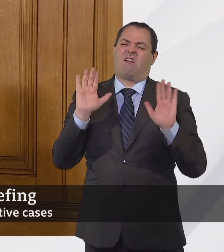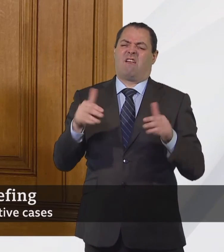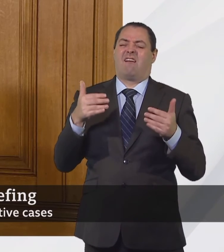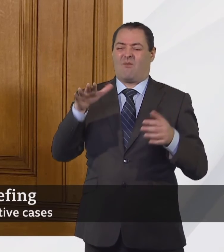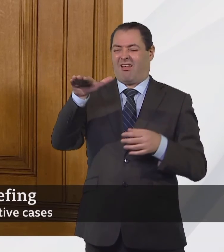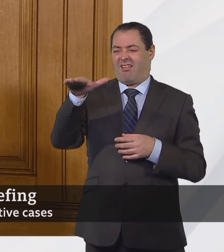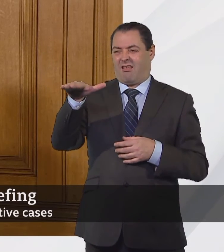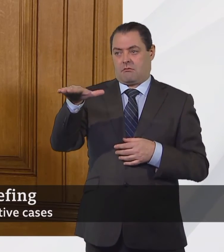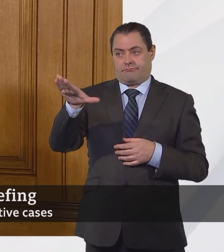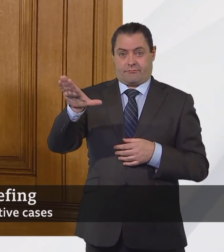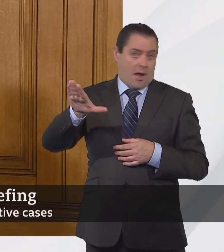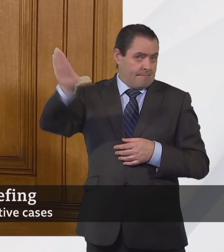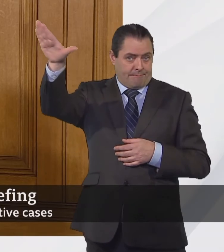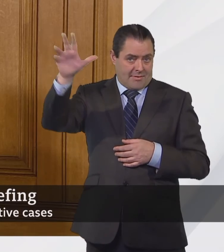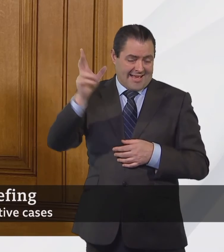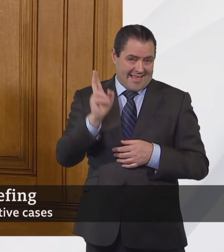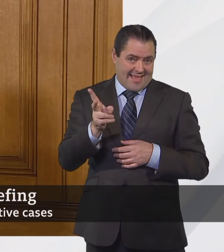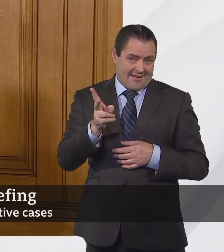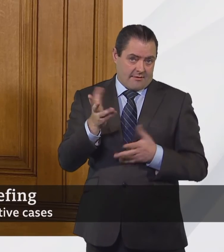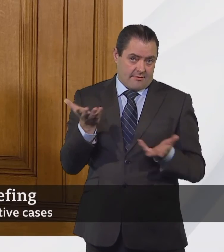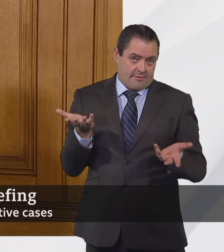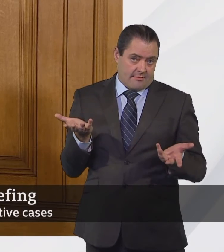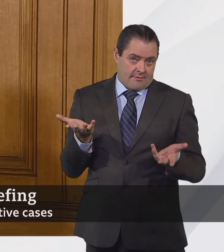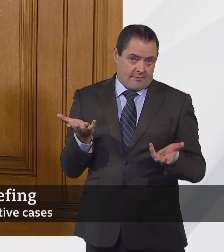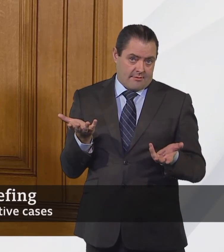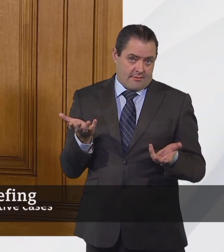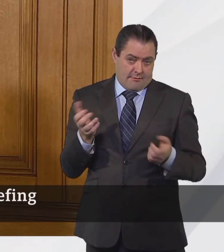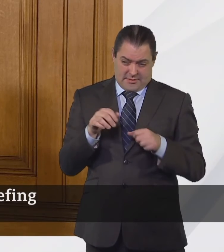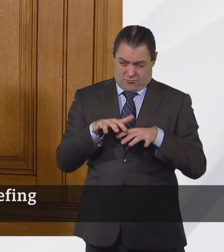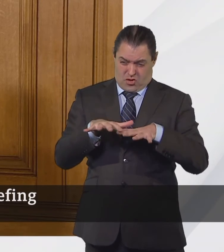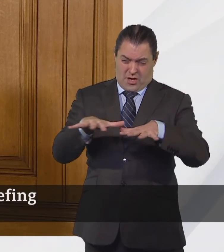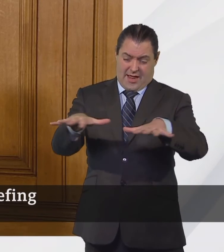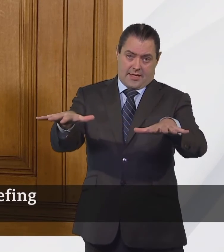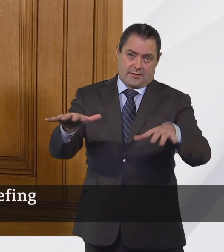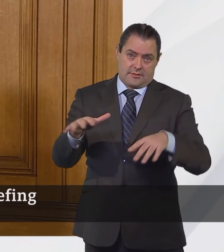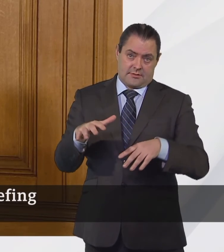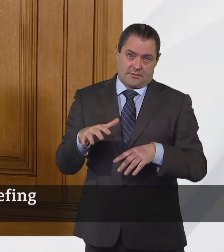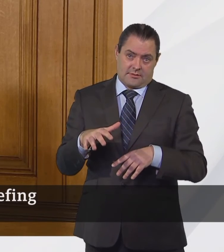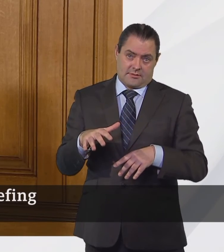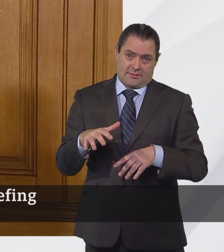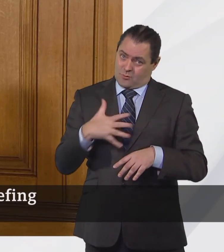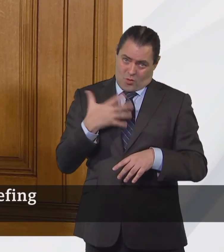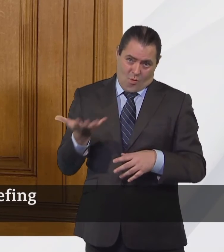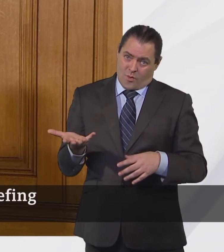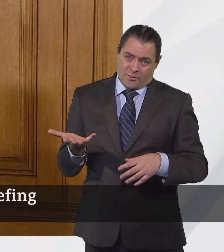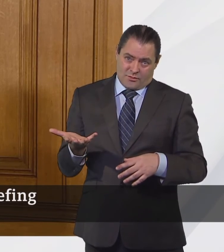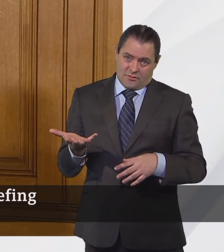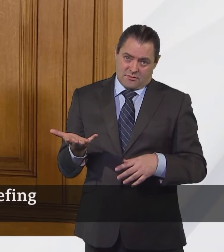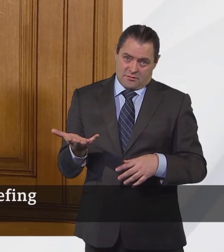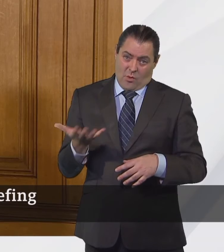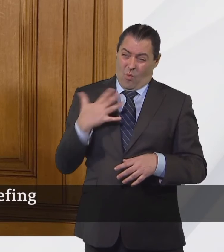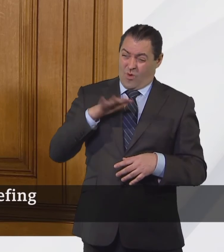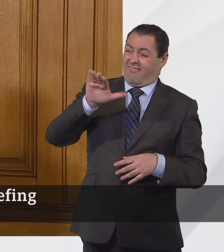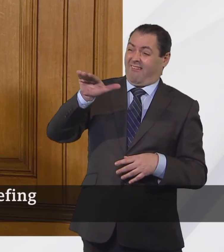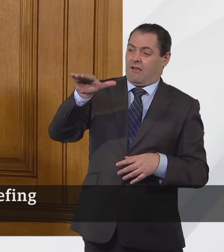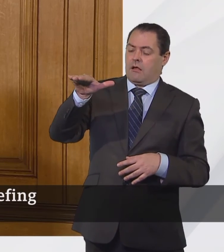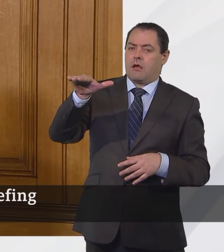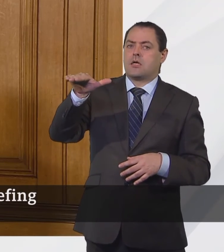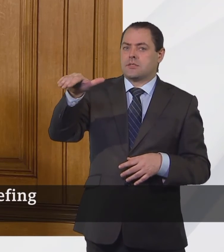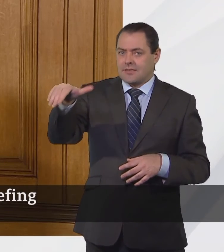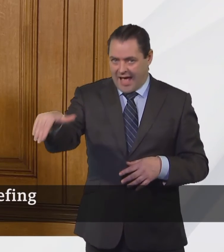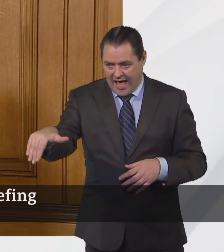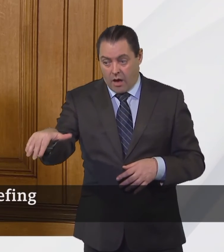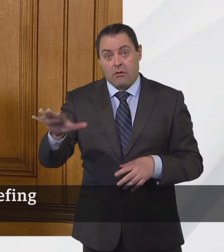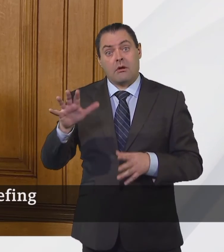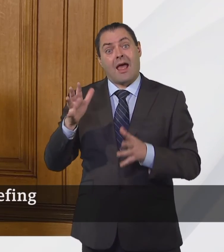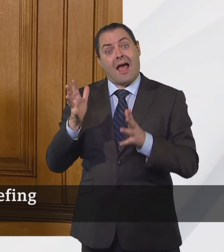get up and run away, and we'll be back in a situation of growth. So it's very important that we don't think that this is something that we can